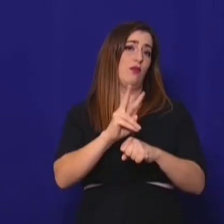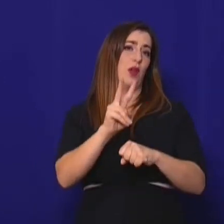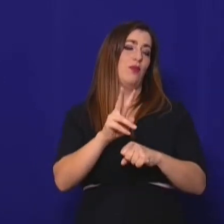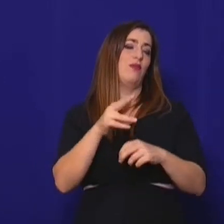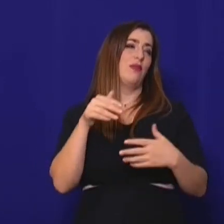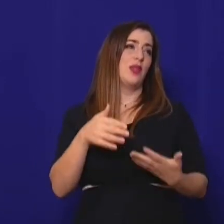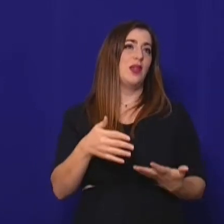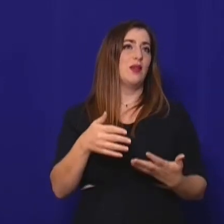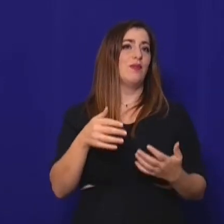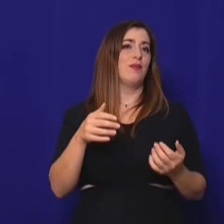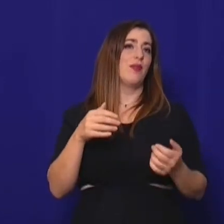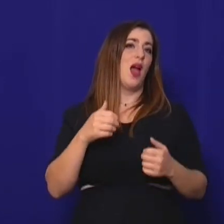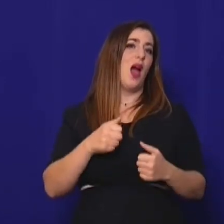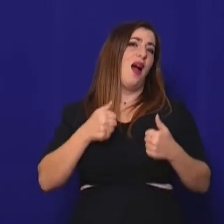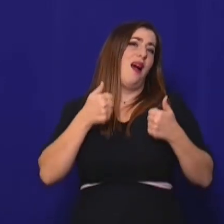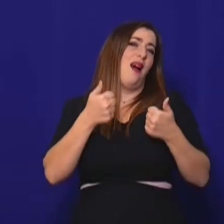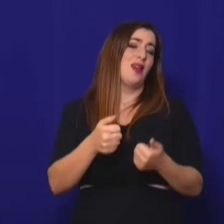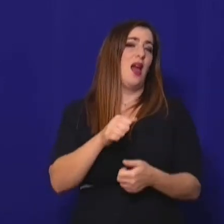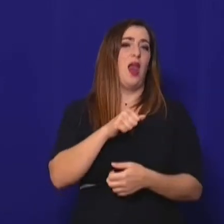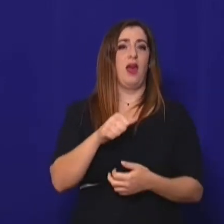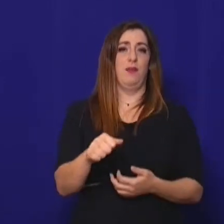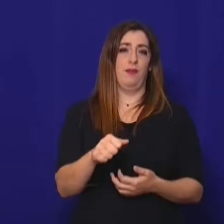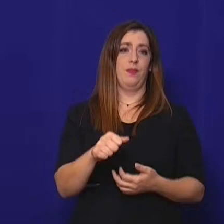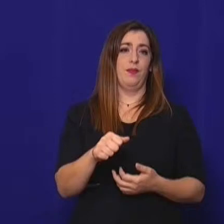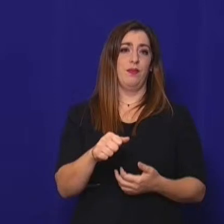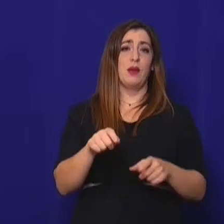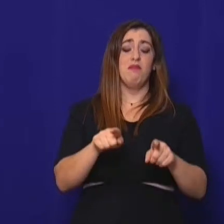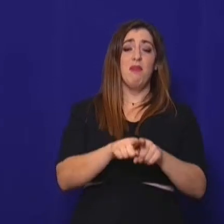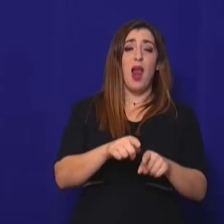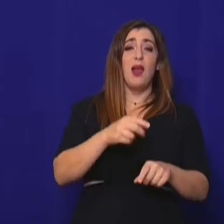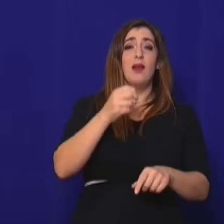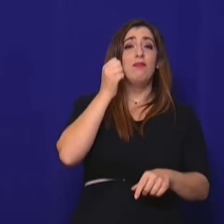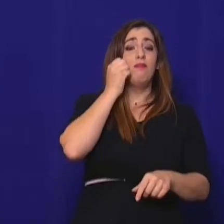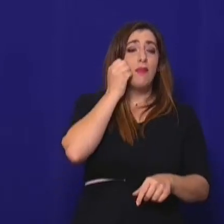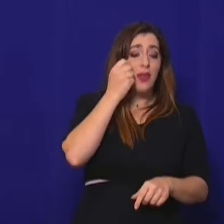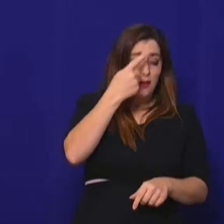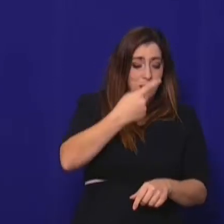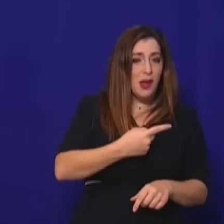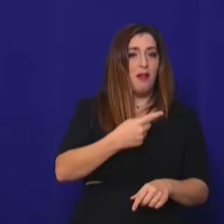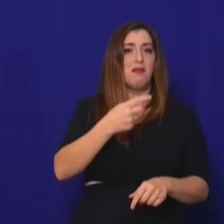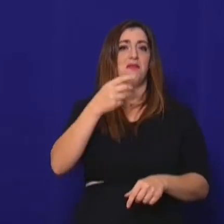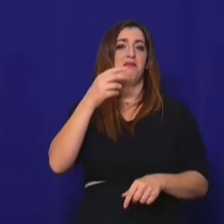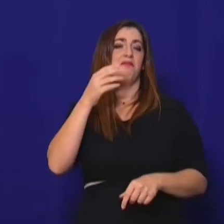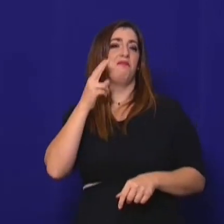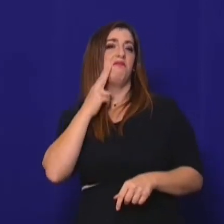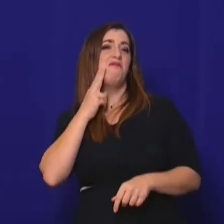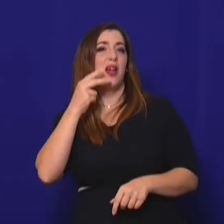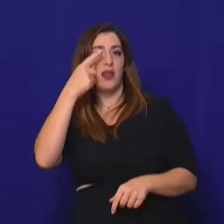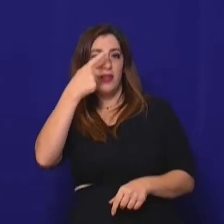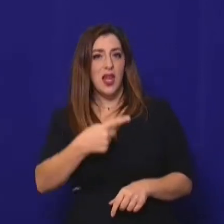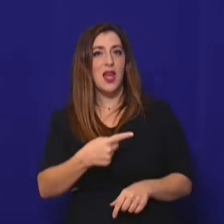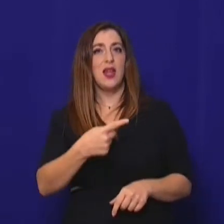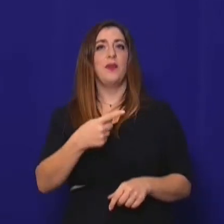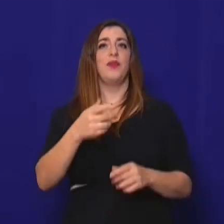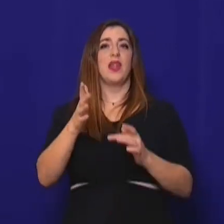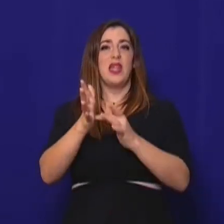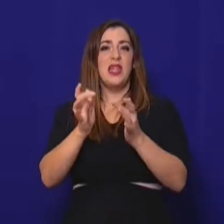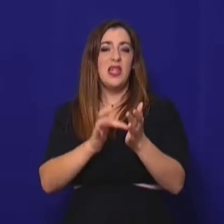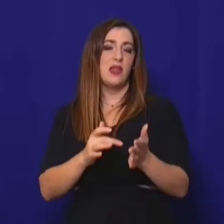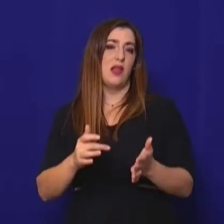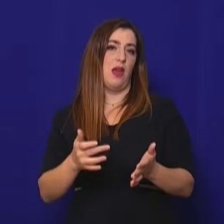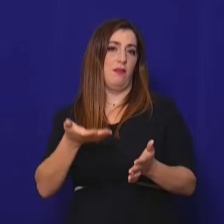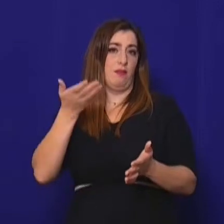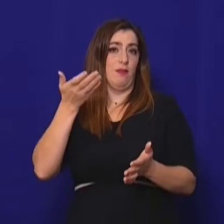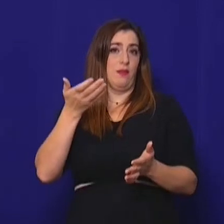bħalma qattajna il-Mother's Day, bħalma qattajna l-Father's Day, bħalma qattajna l-Easter. Li